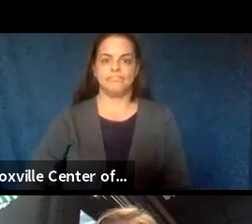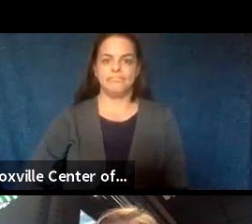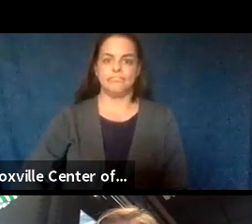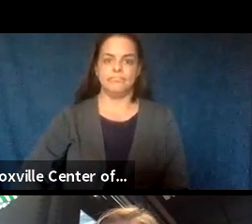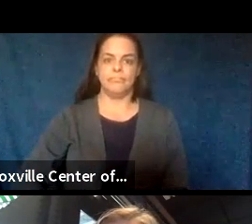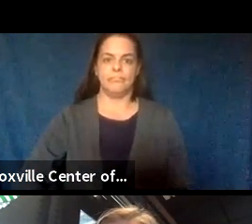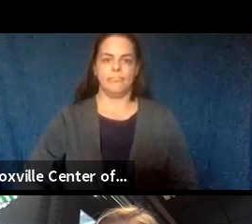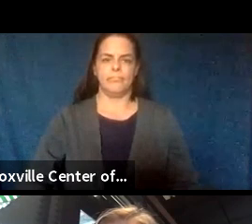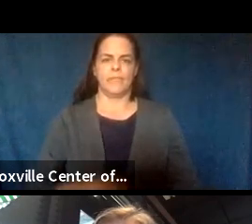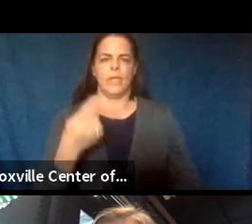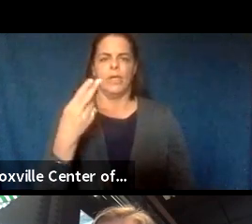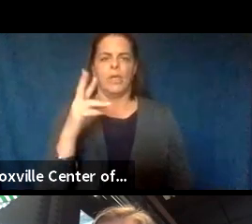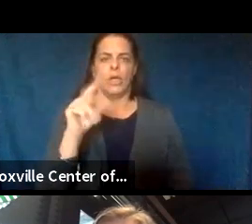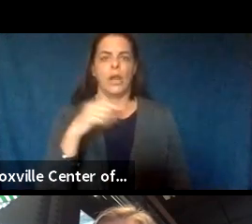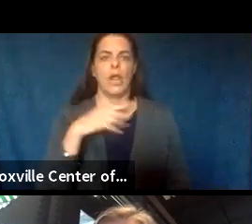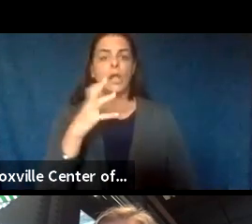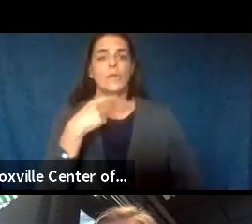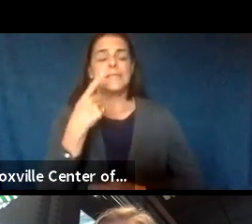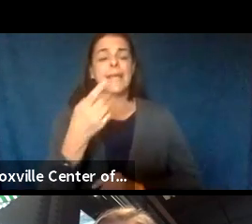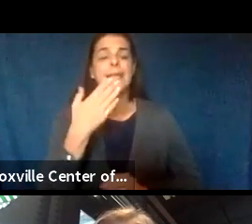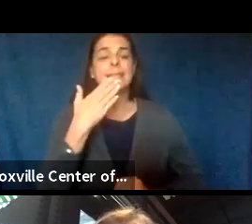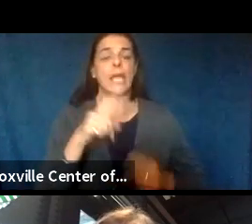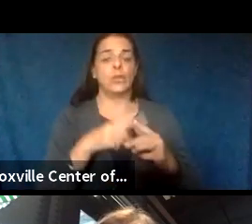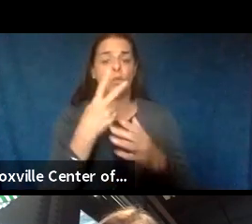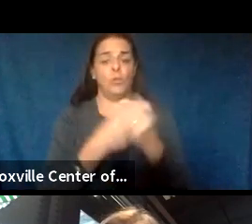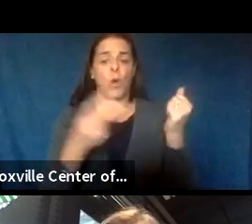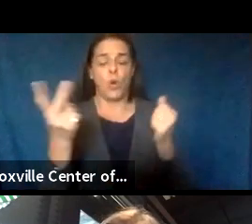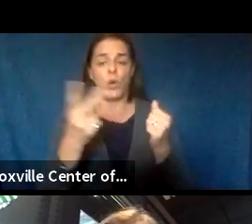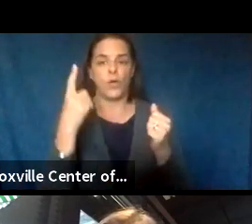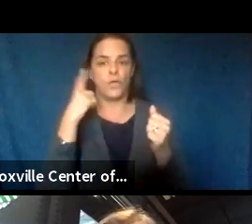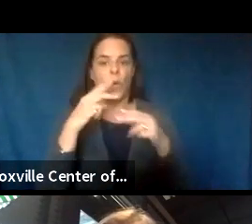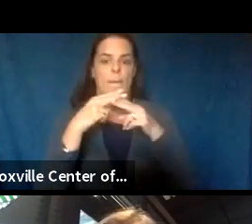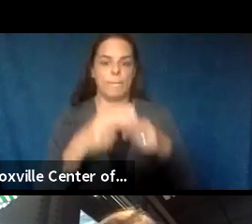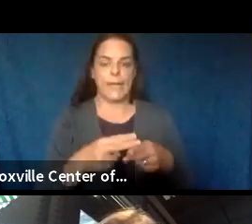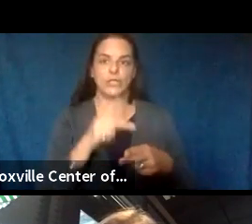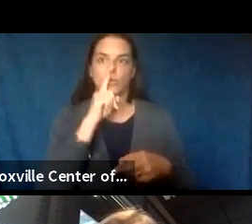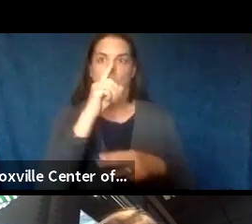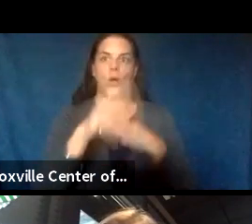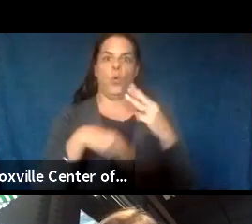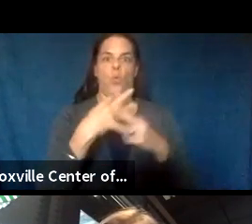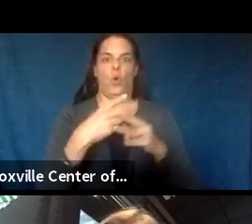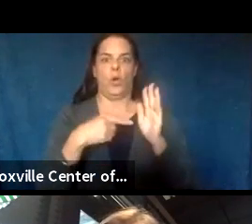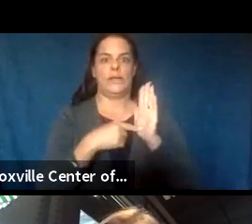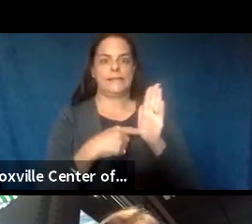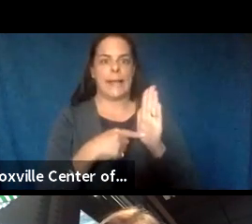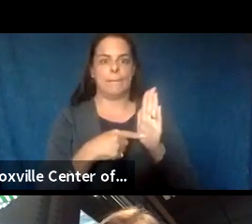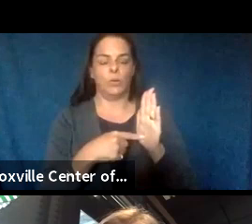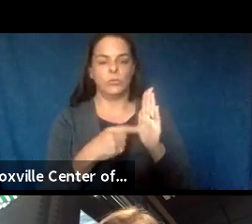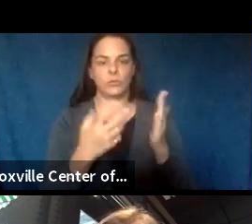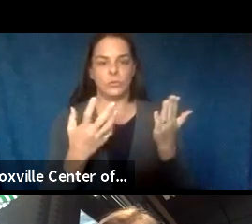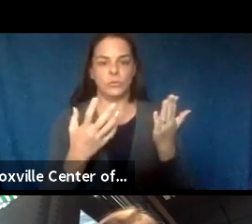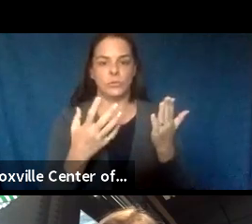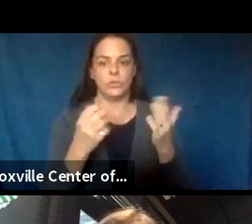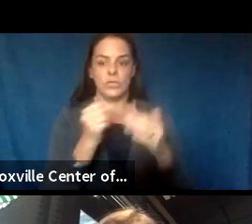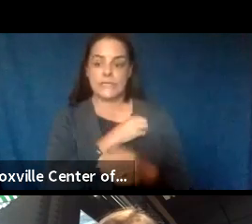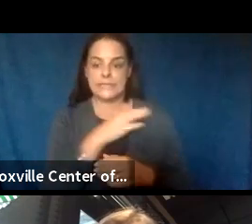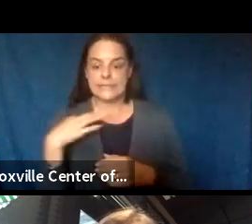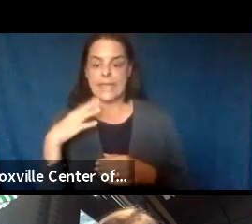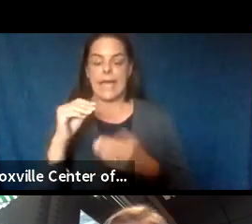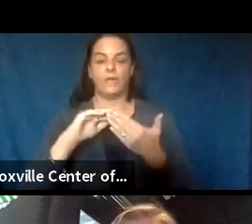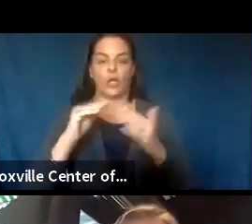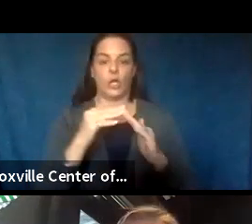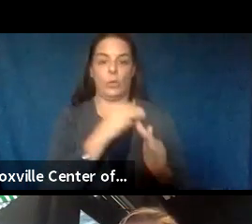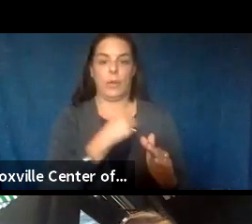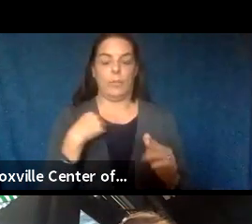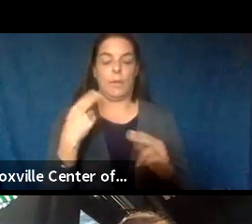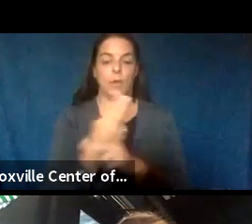I just want to say thank you to both of you for bringing up real world examples of staff and community members